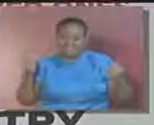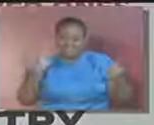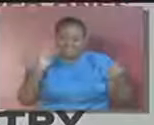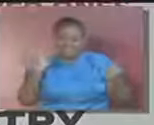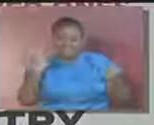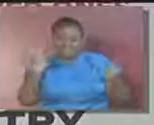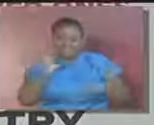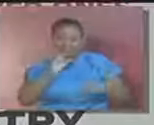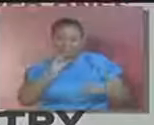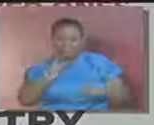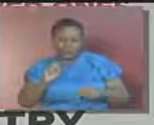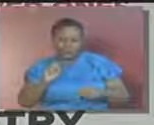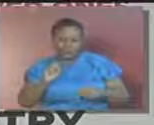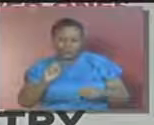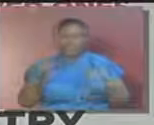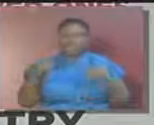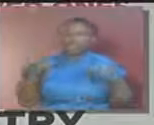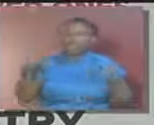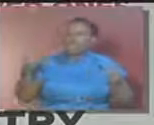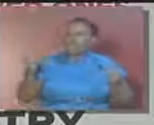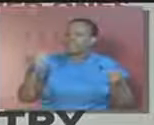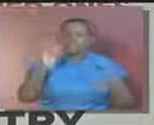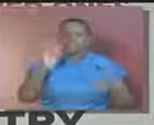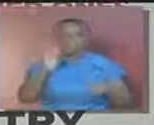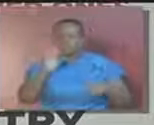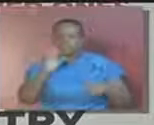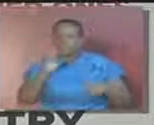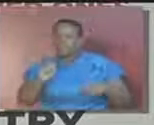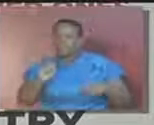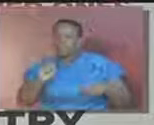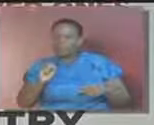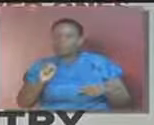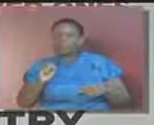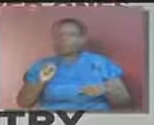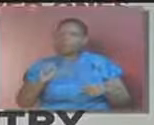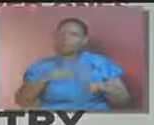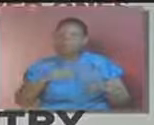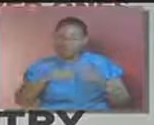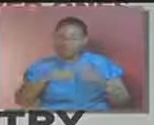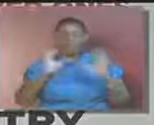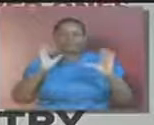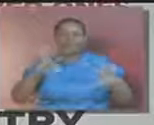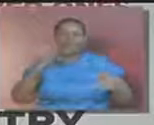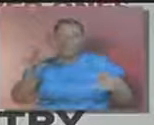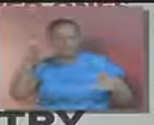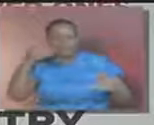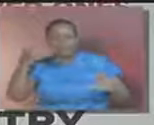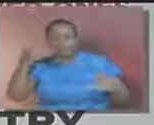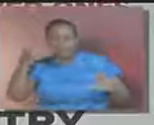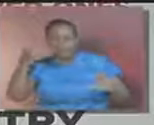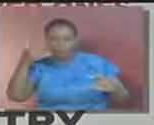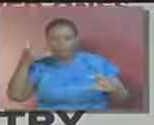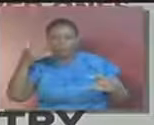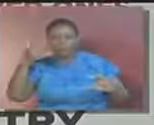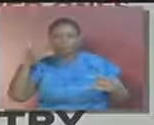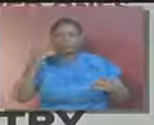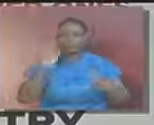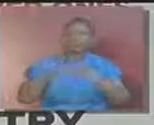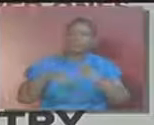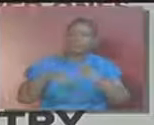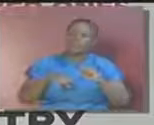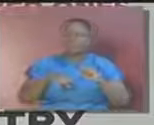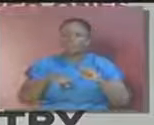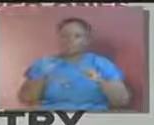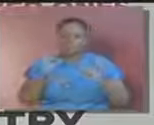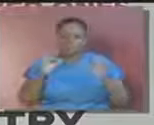healthy 72-year-old, you can make your appointment. So over 60 with or without NCDs, all this will be in